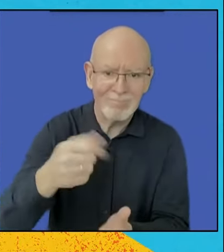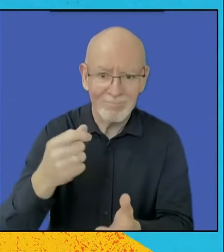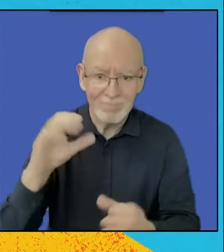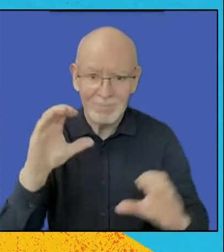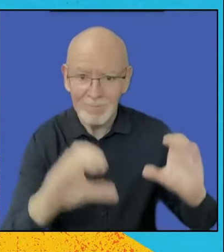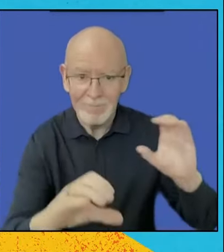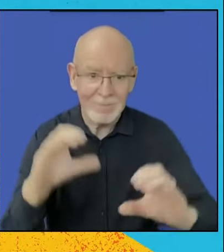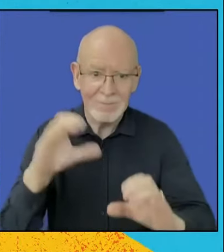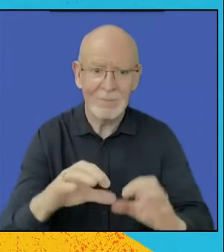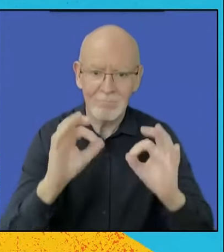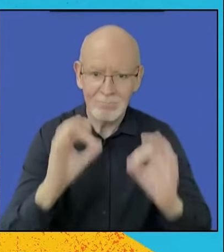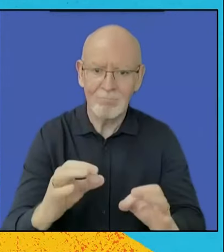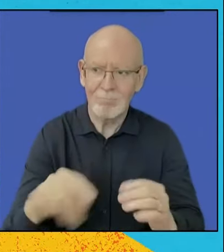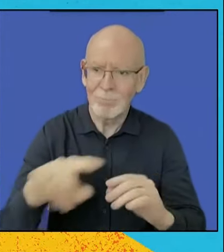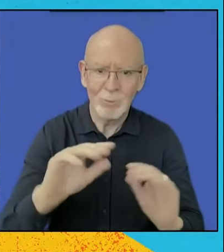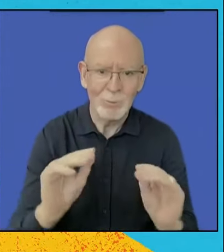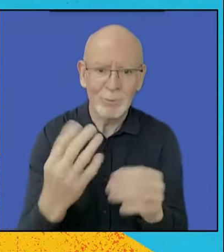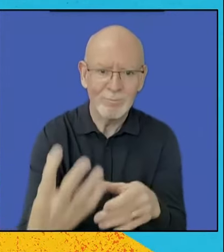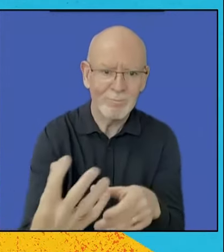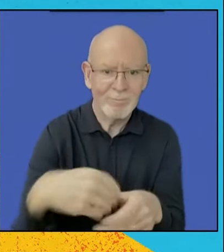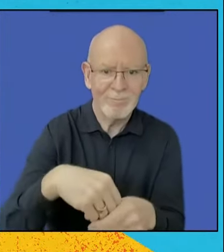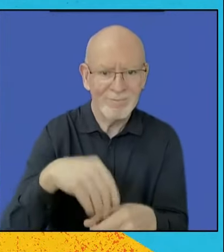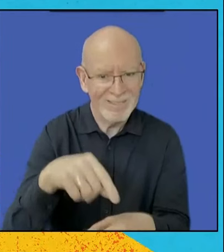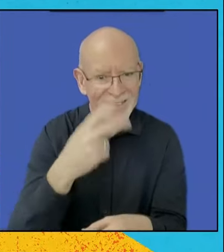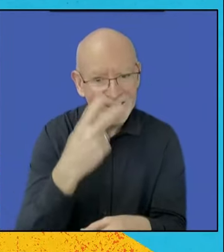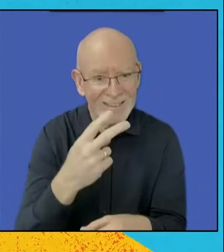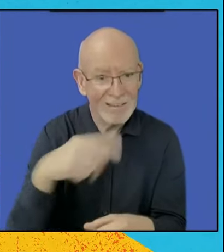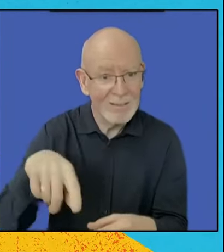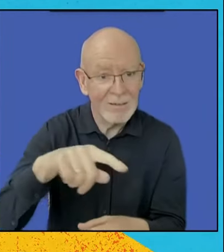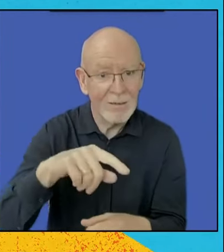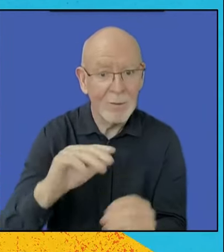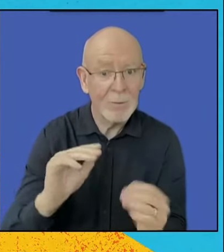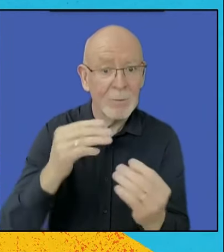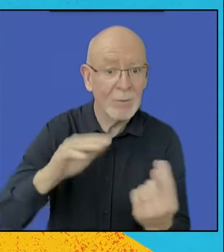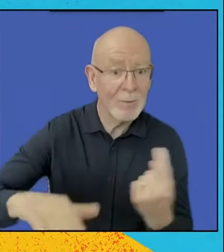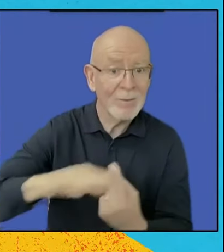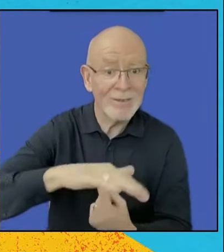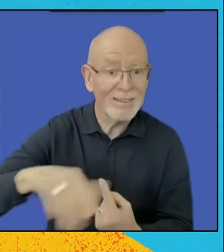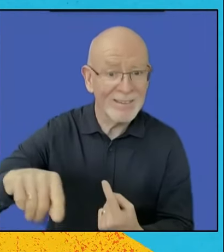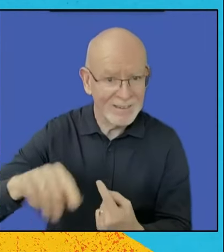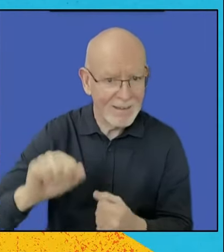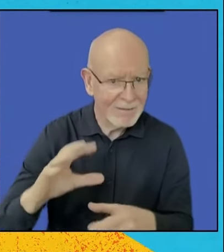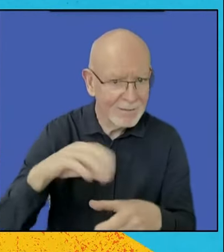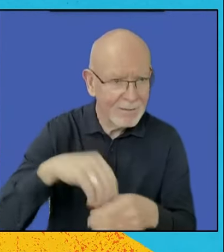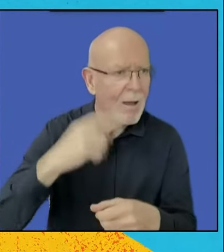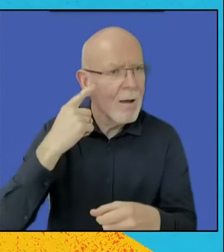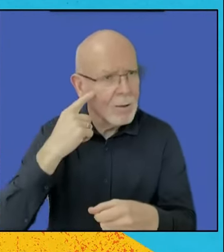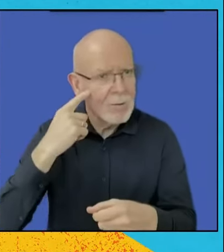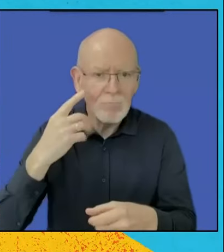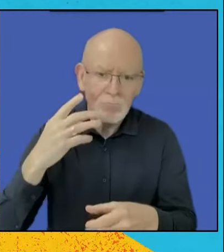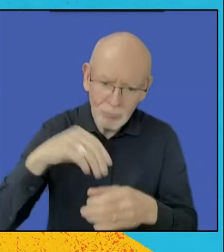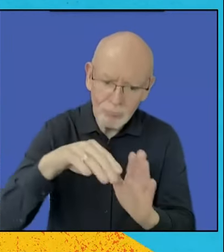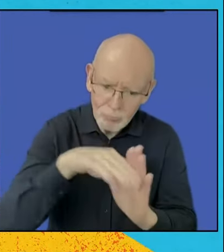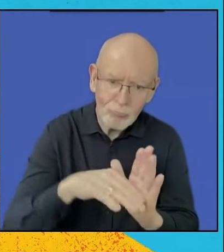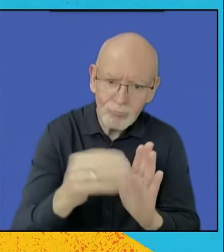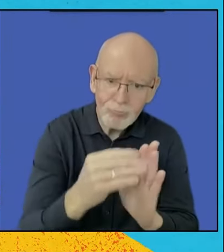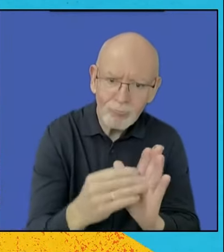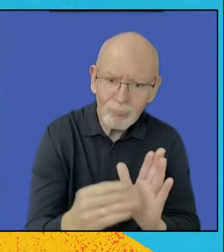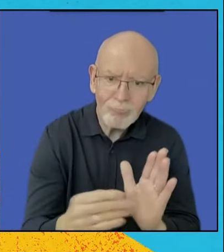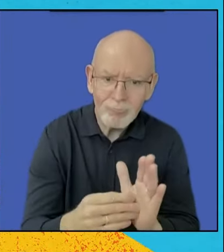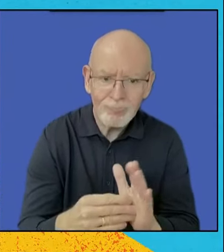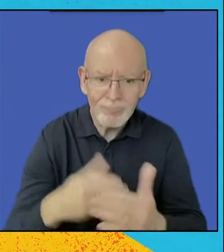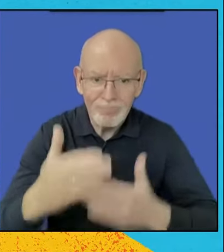I think what we just need is to always remind ourselves and remember that the decisions we make now will have a direct